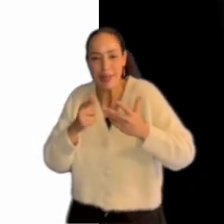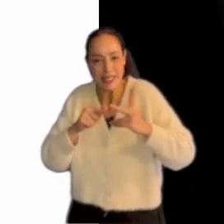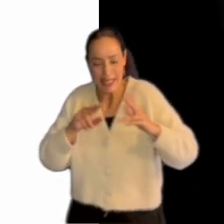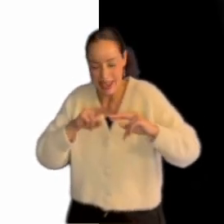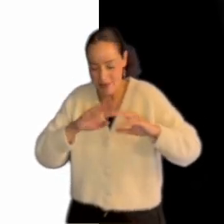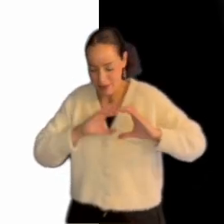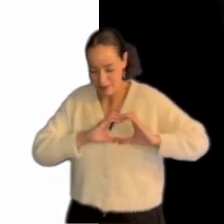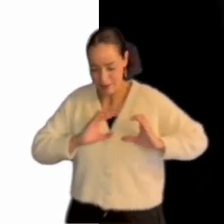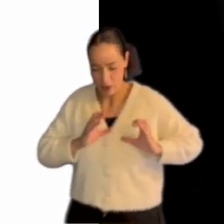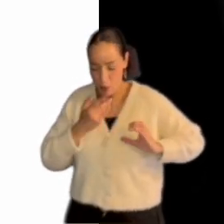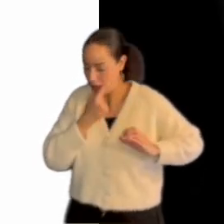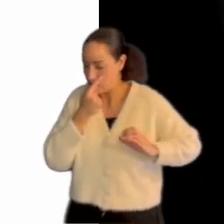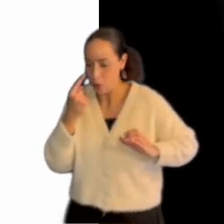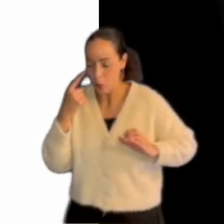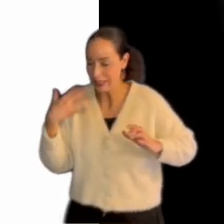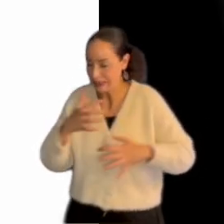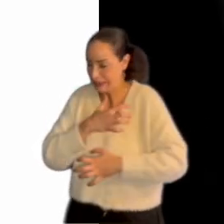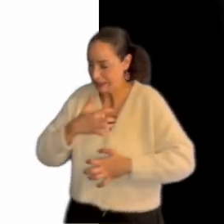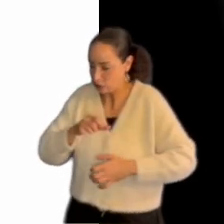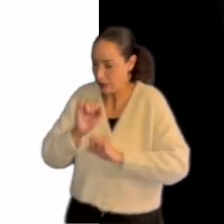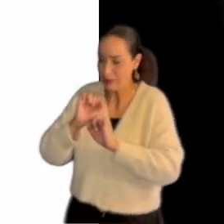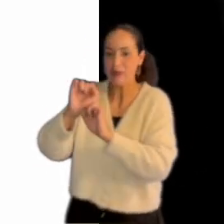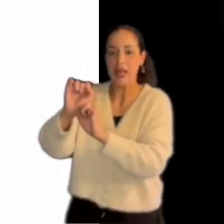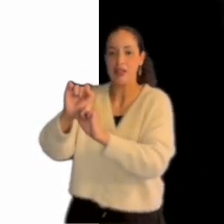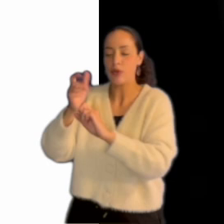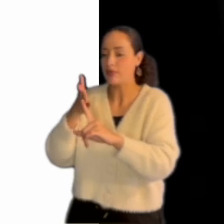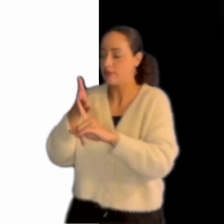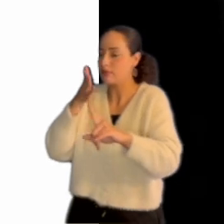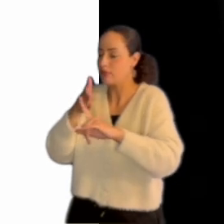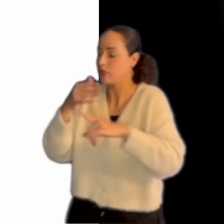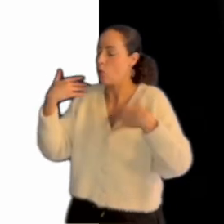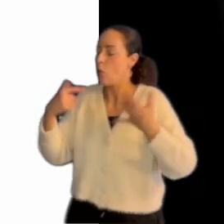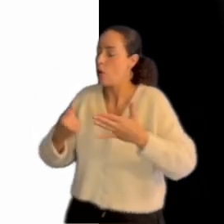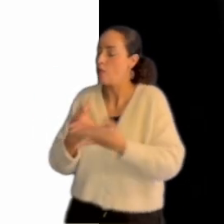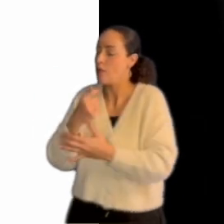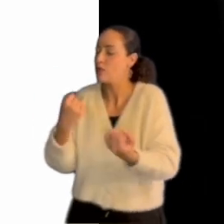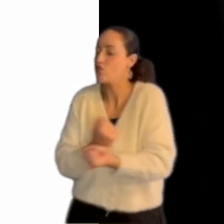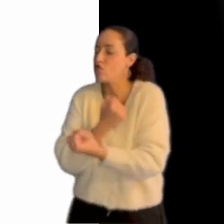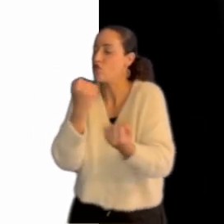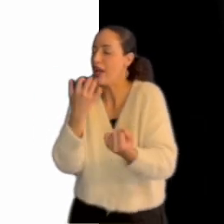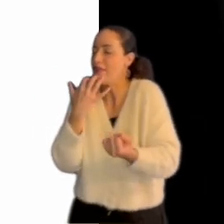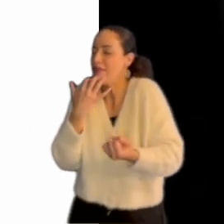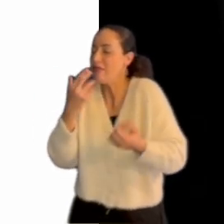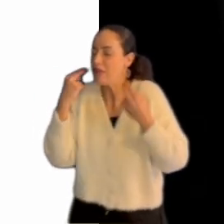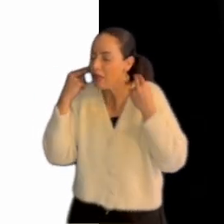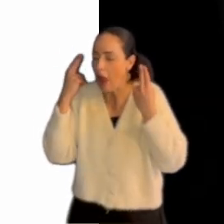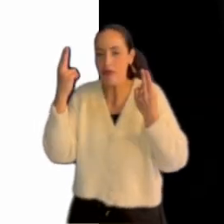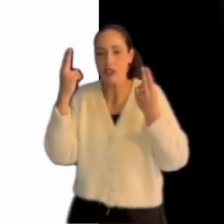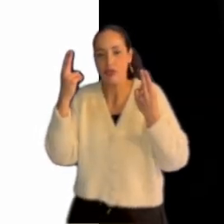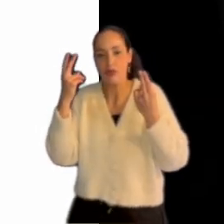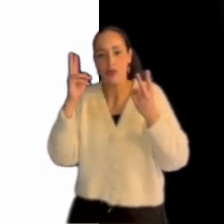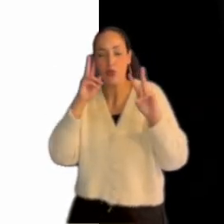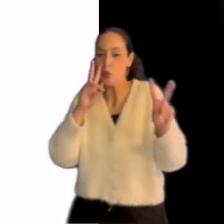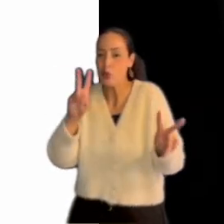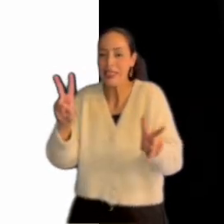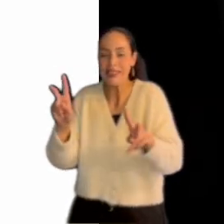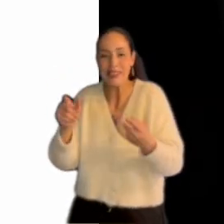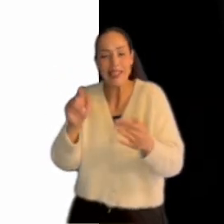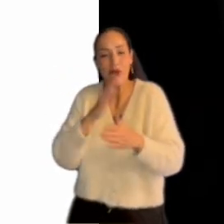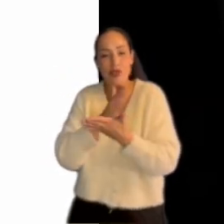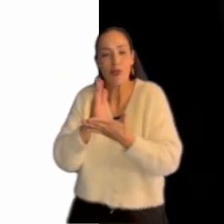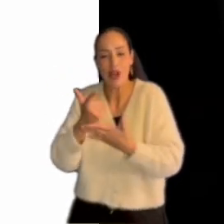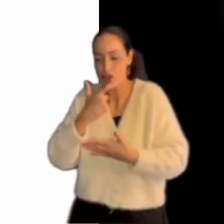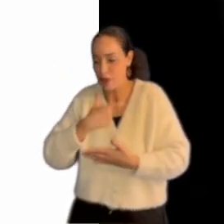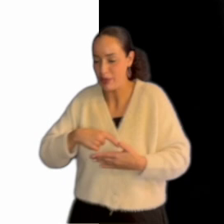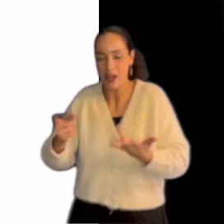And whilst much of this landscape is filled with dark shadows, at times there is also the most incredible light. If trauma-informed